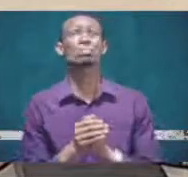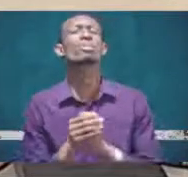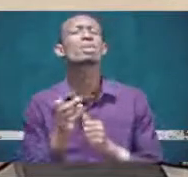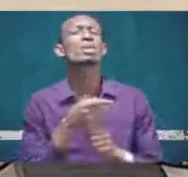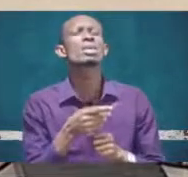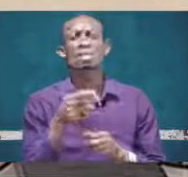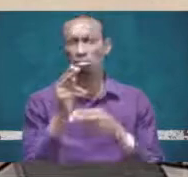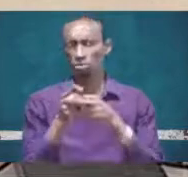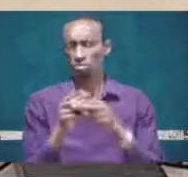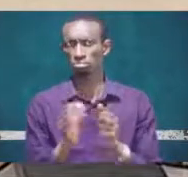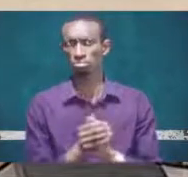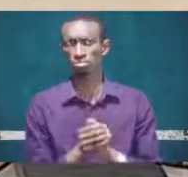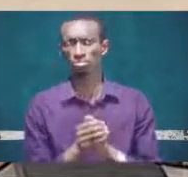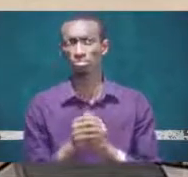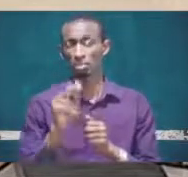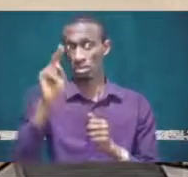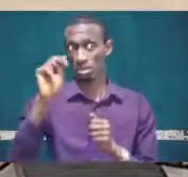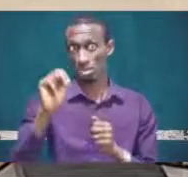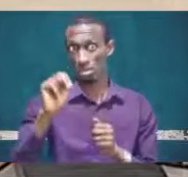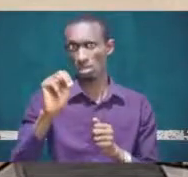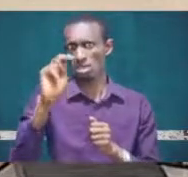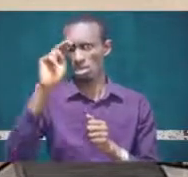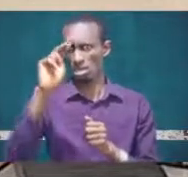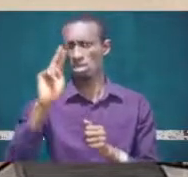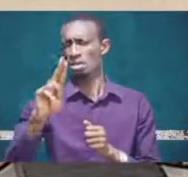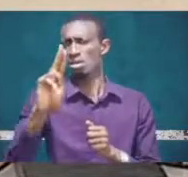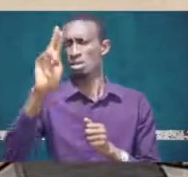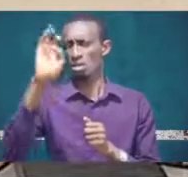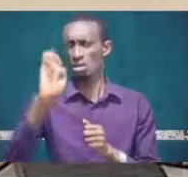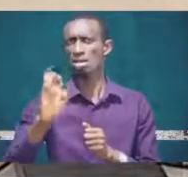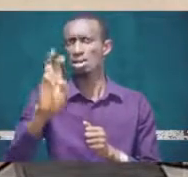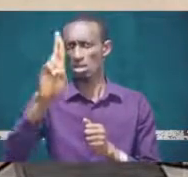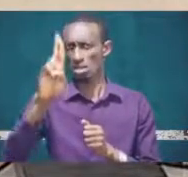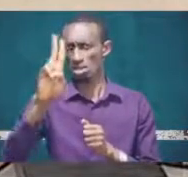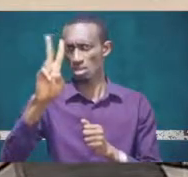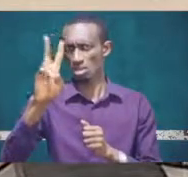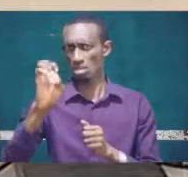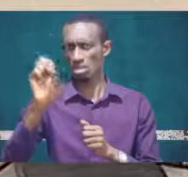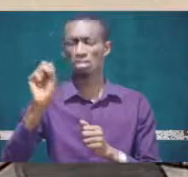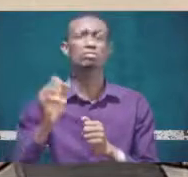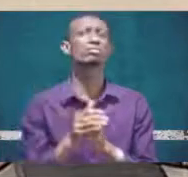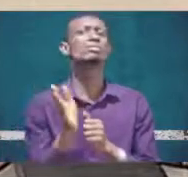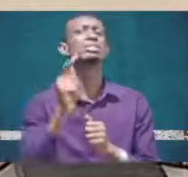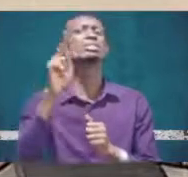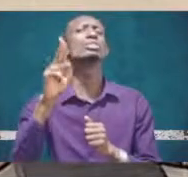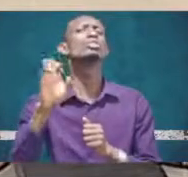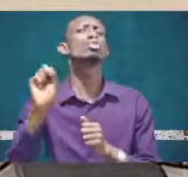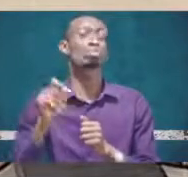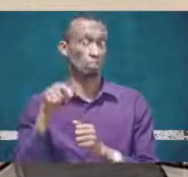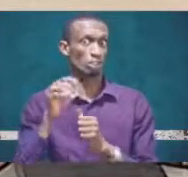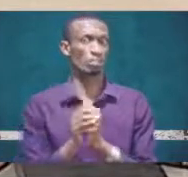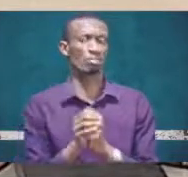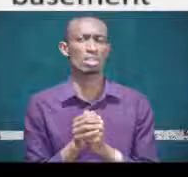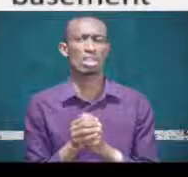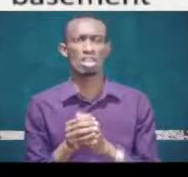tissues are responsible for transmission of nerve impulses from one part of the body to